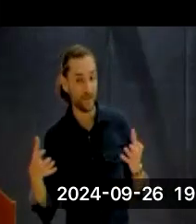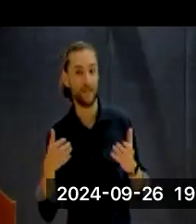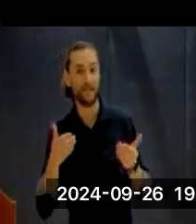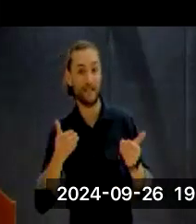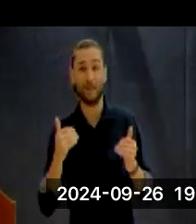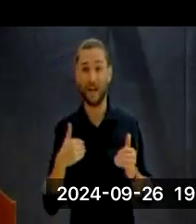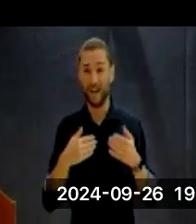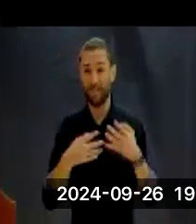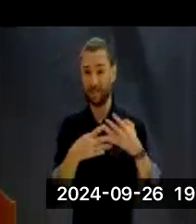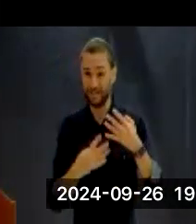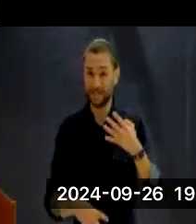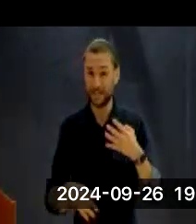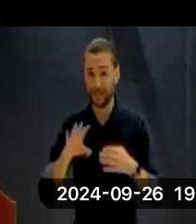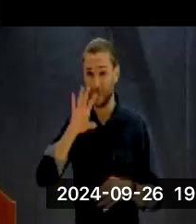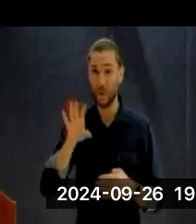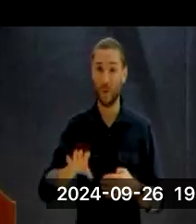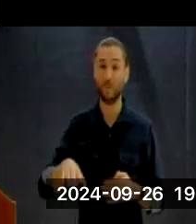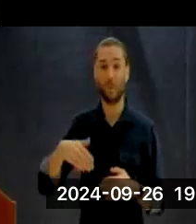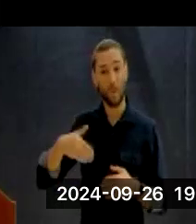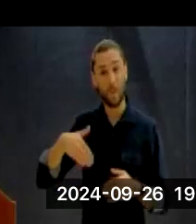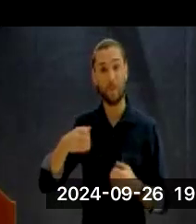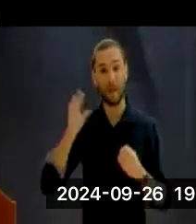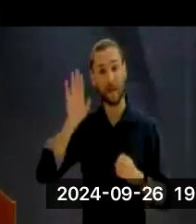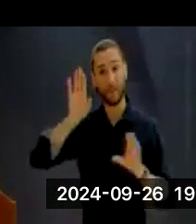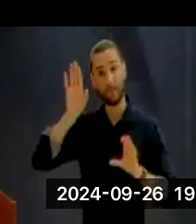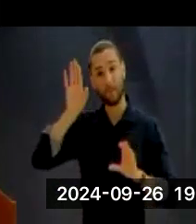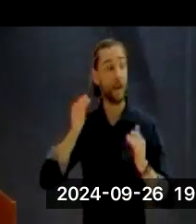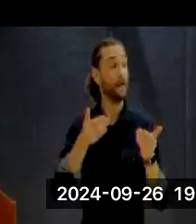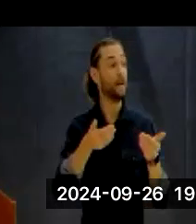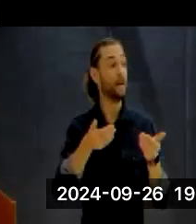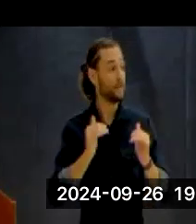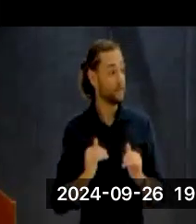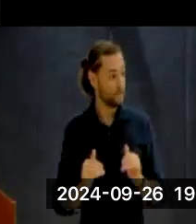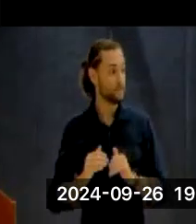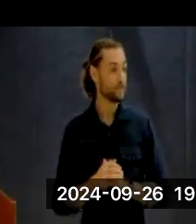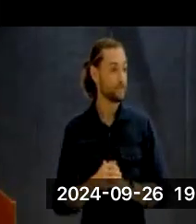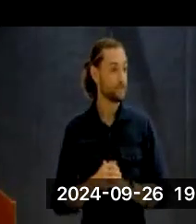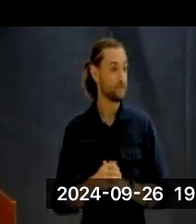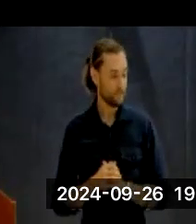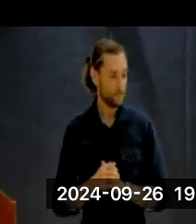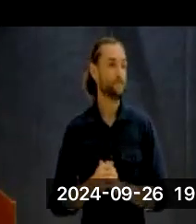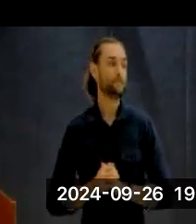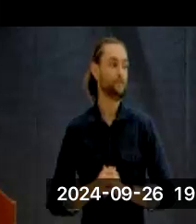We have a lot Thank of you. people on Zoom with hands raised. So let's keep going. Do we have somebody else? Okay.